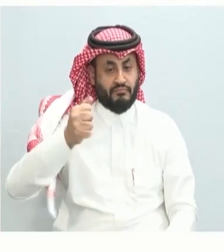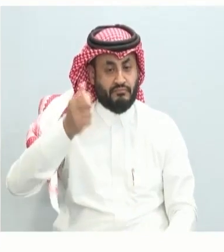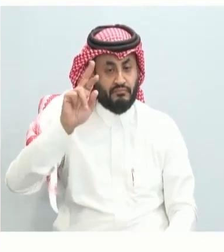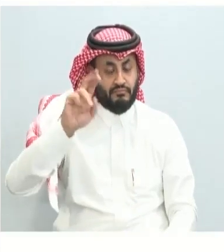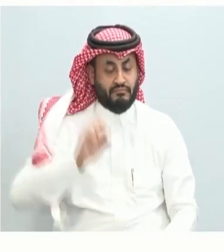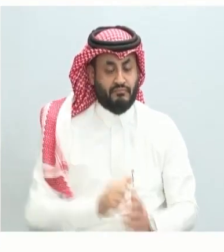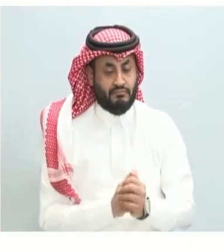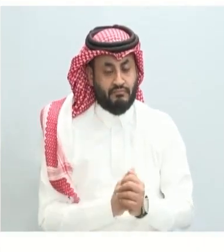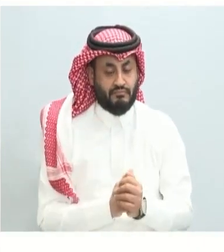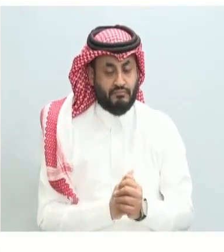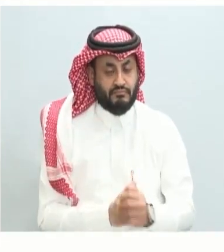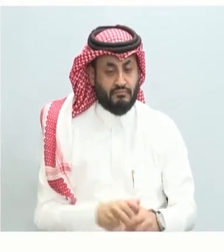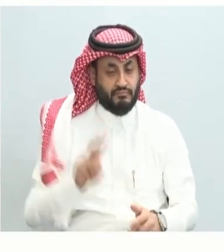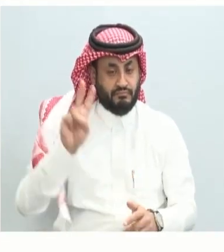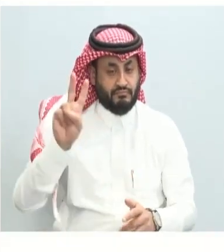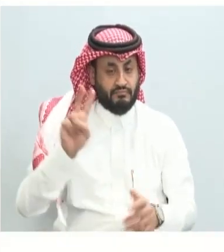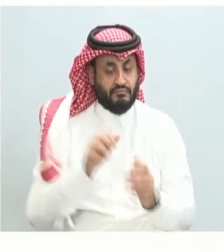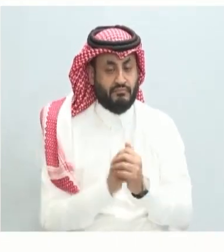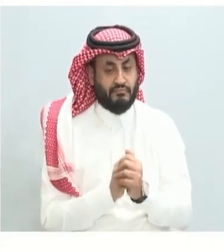Pear. V.